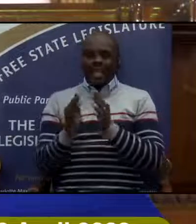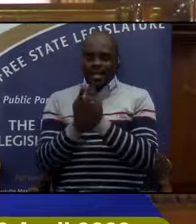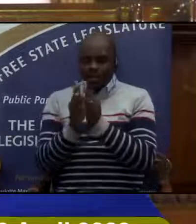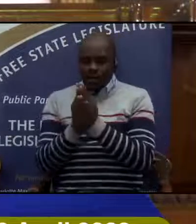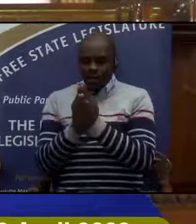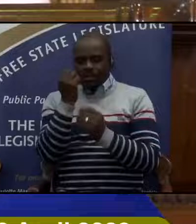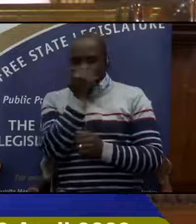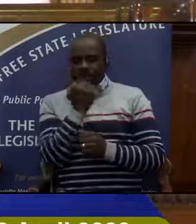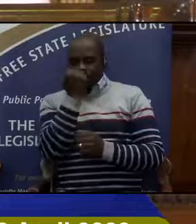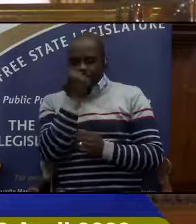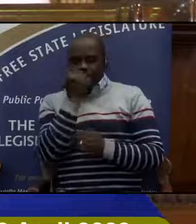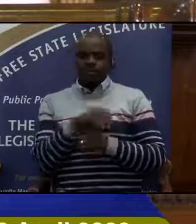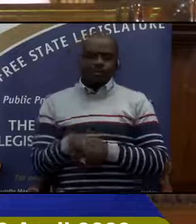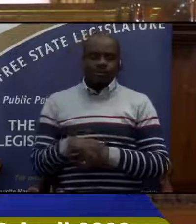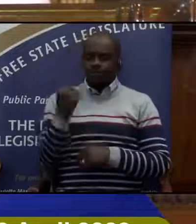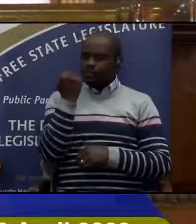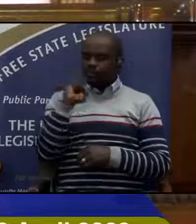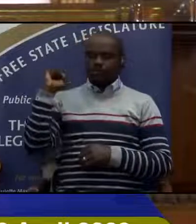Pepi,